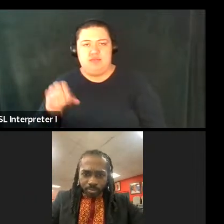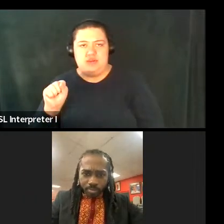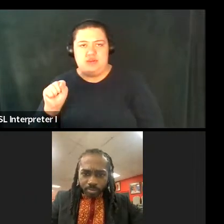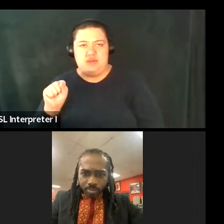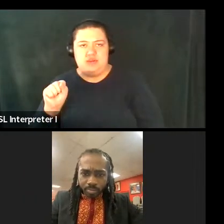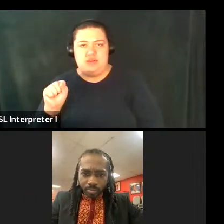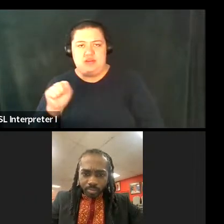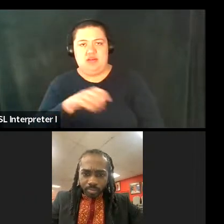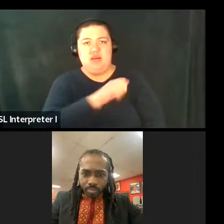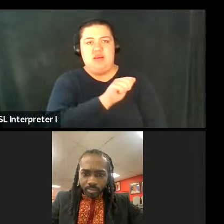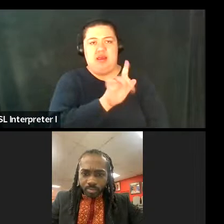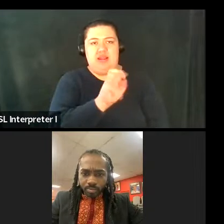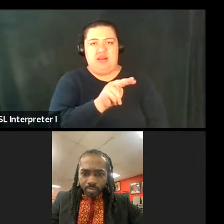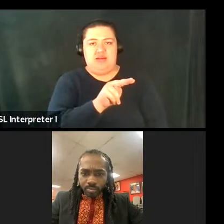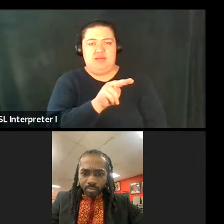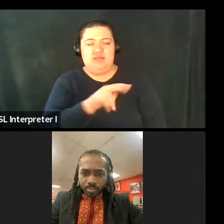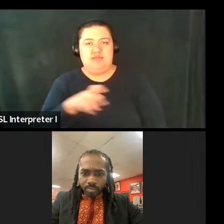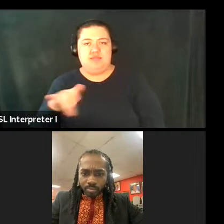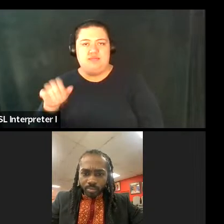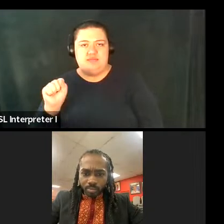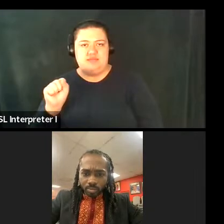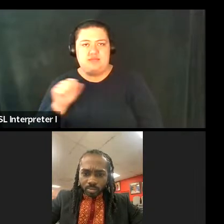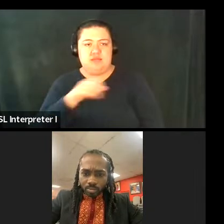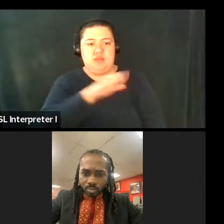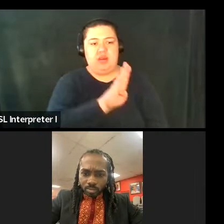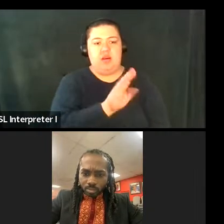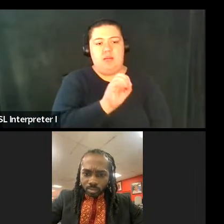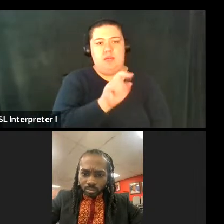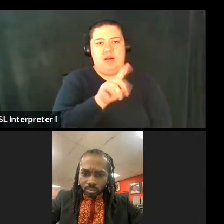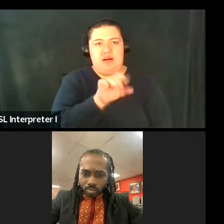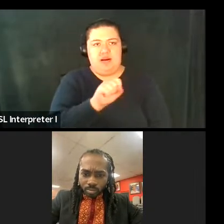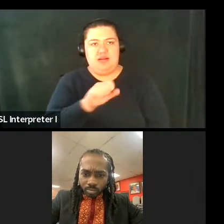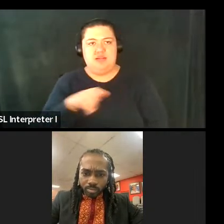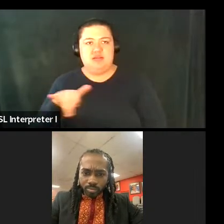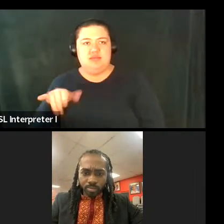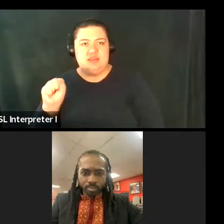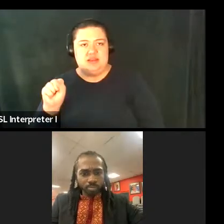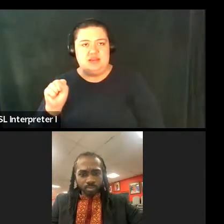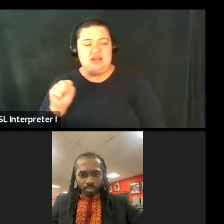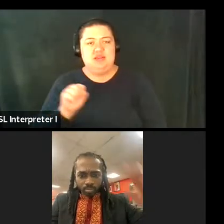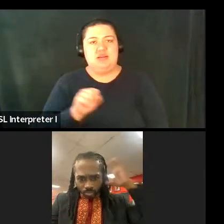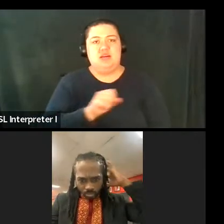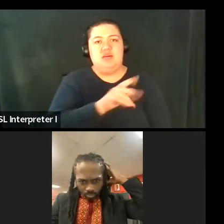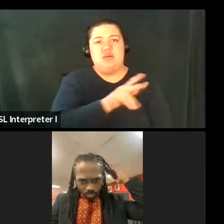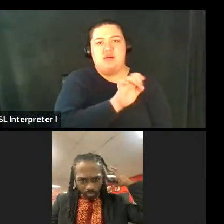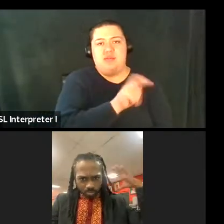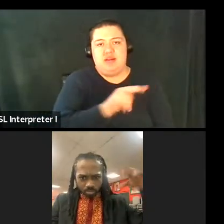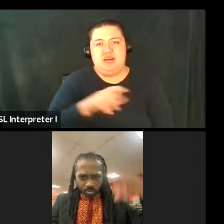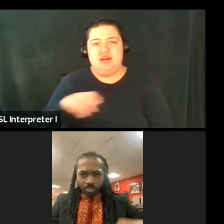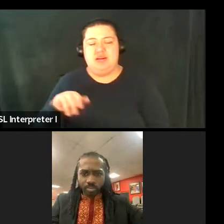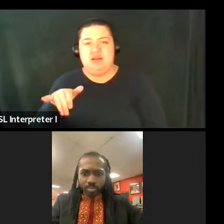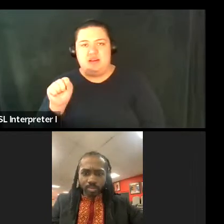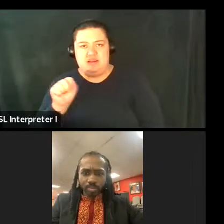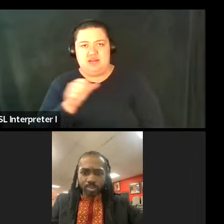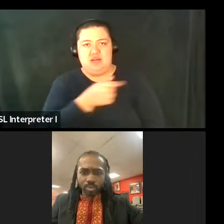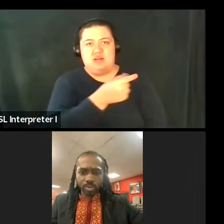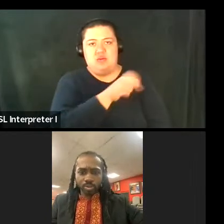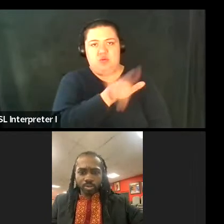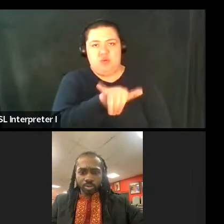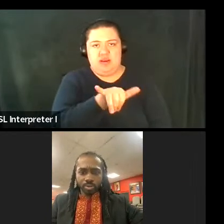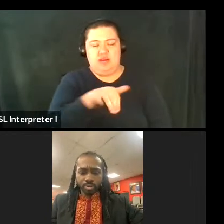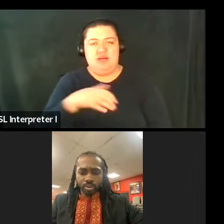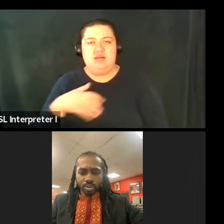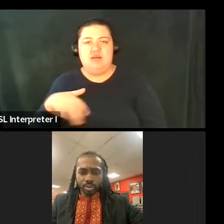Allen, Yes. Councilmember Bonds, yes. Councilmember Freeman, Yes. Councilmember Gray,